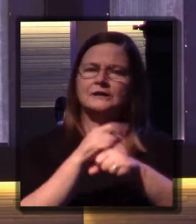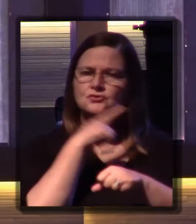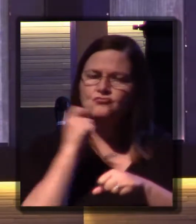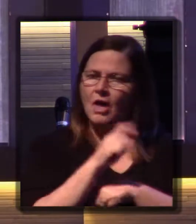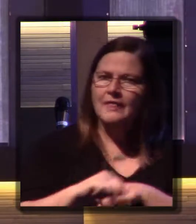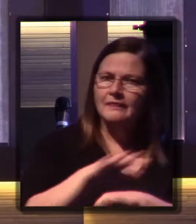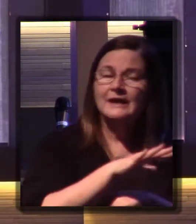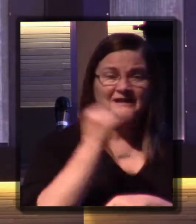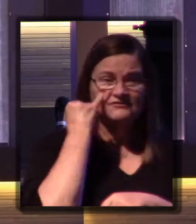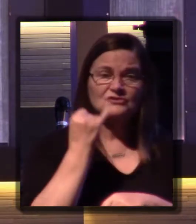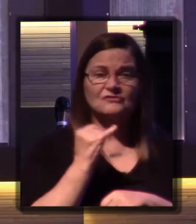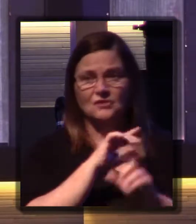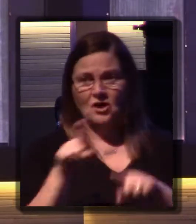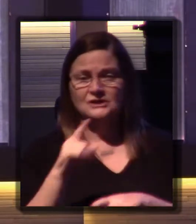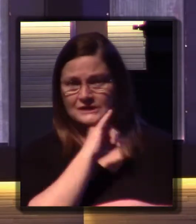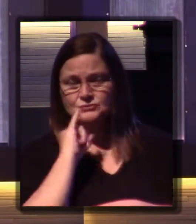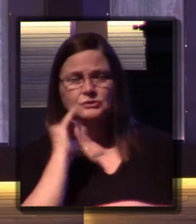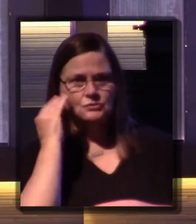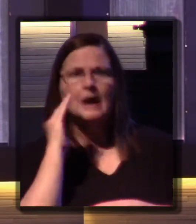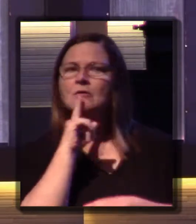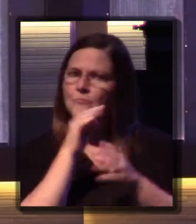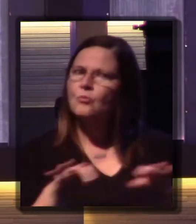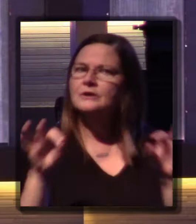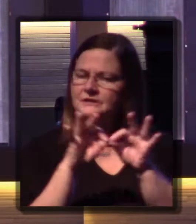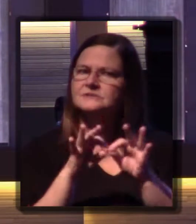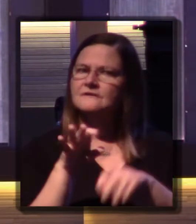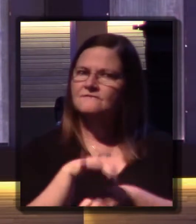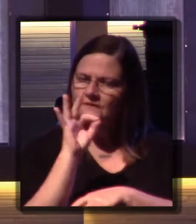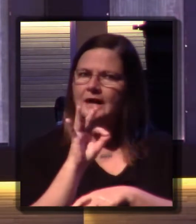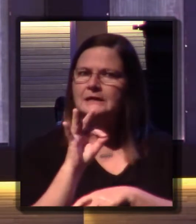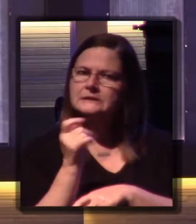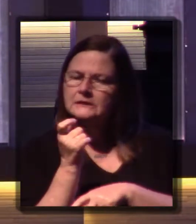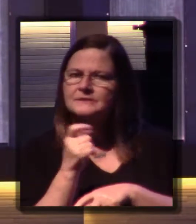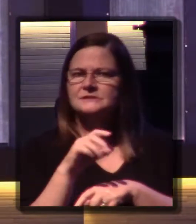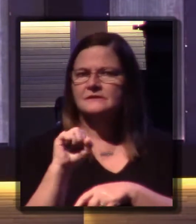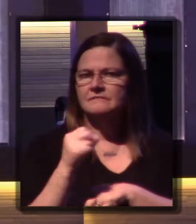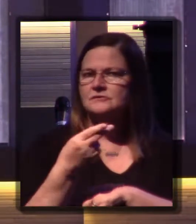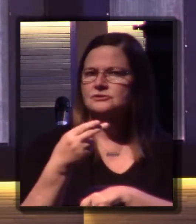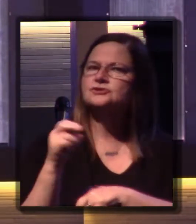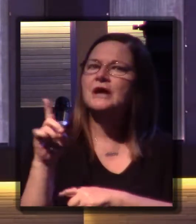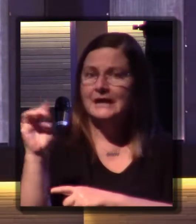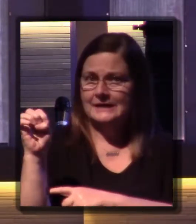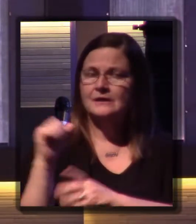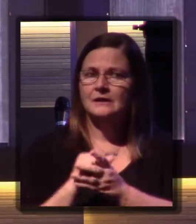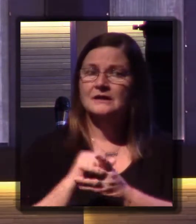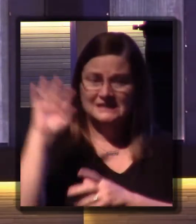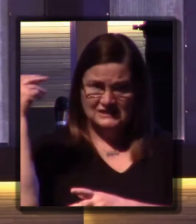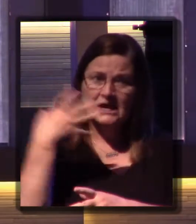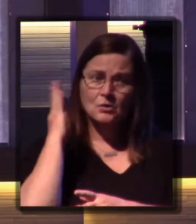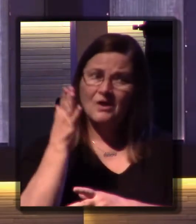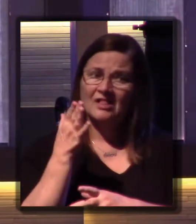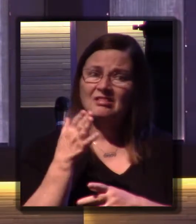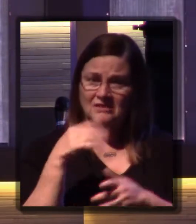at this time of year or during the summer and out in the desert, you know how important it is to be able to find a little piece of shade, because the sun will literally